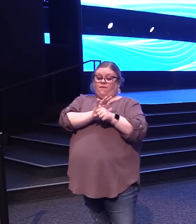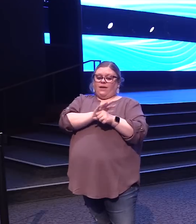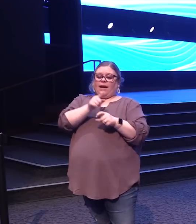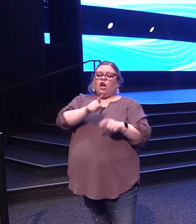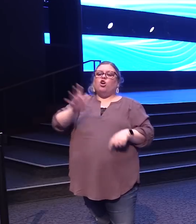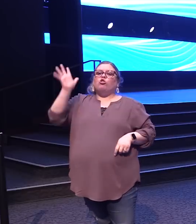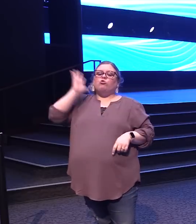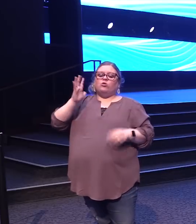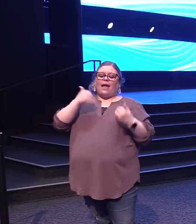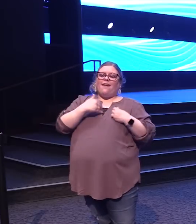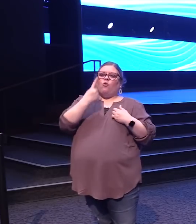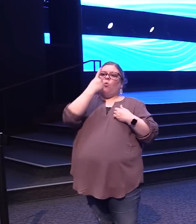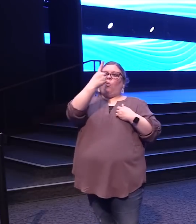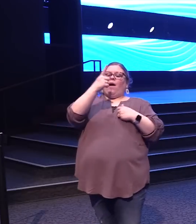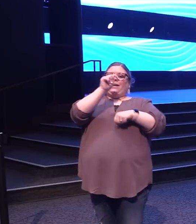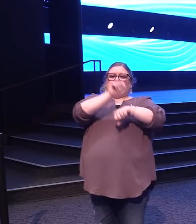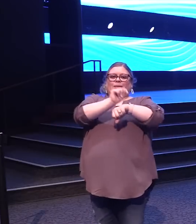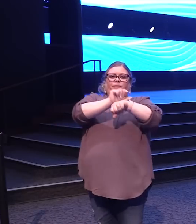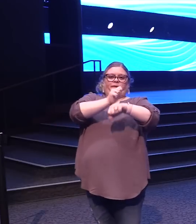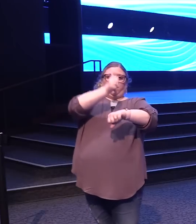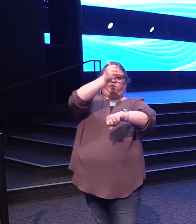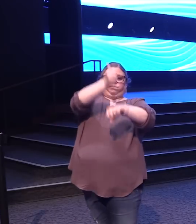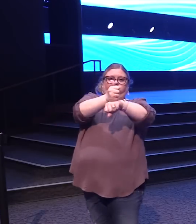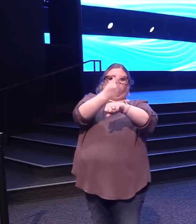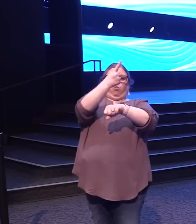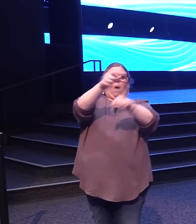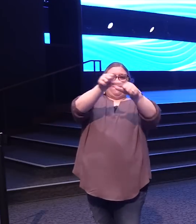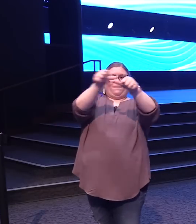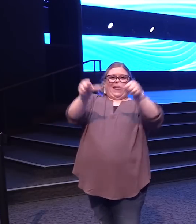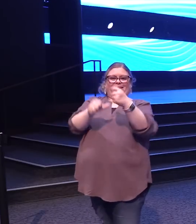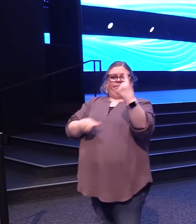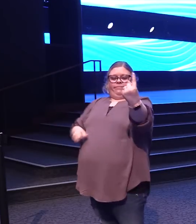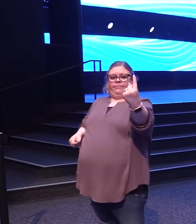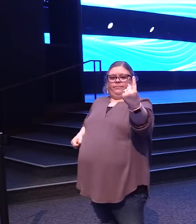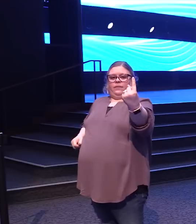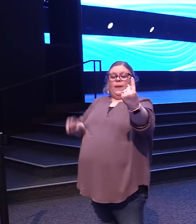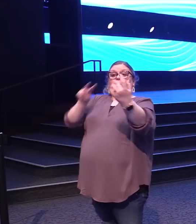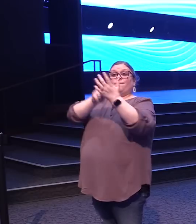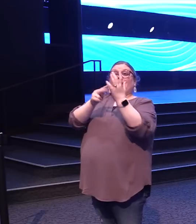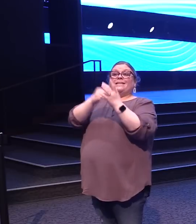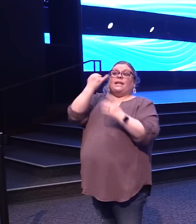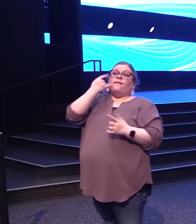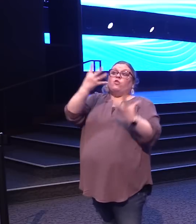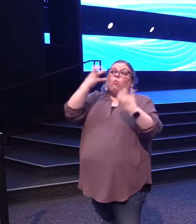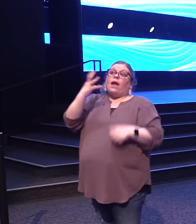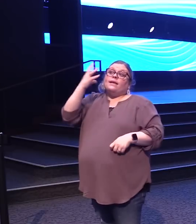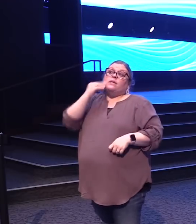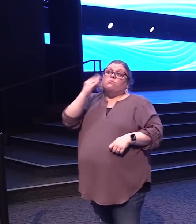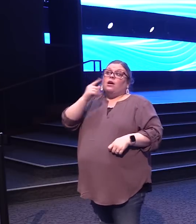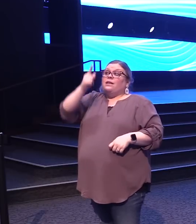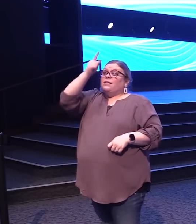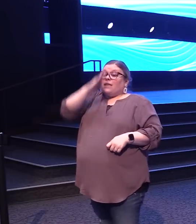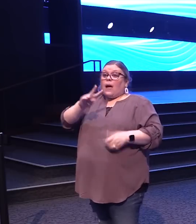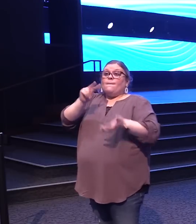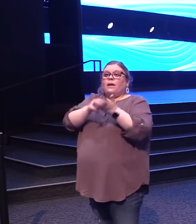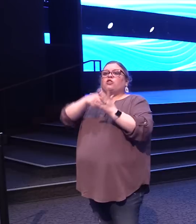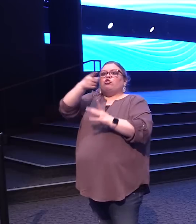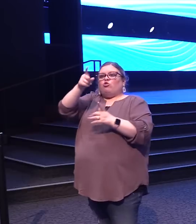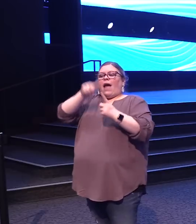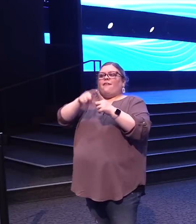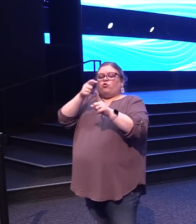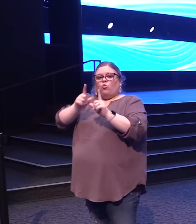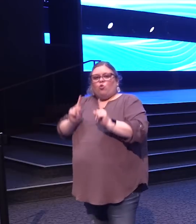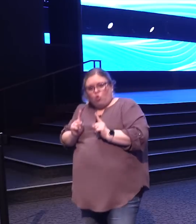used to be one temple fixed to a certain place, meaning that if you wanted to encounter God, you have to get yourself